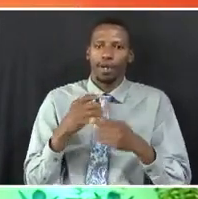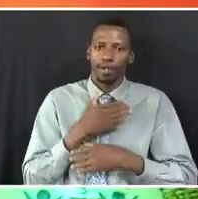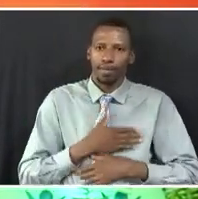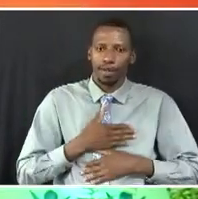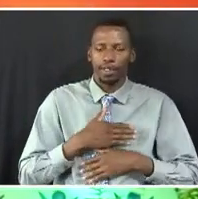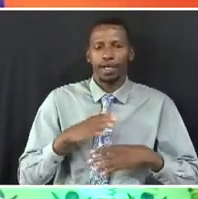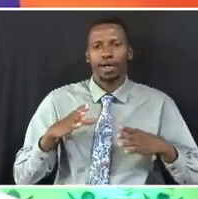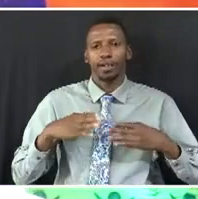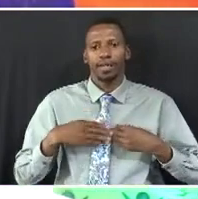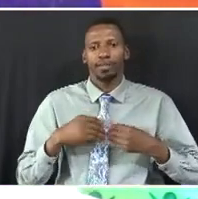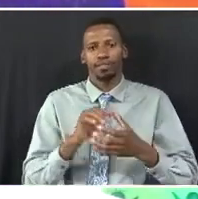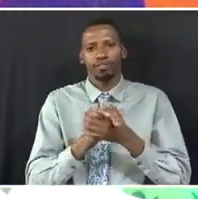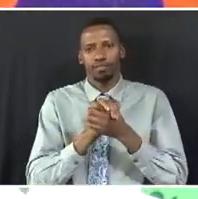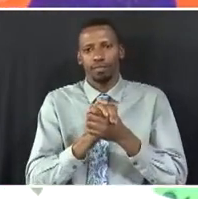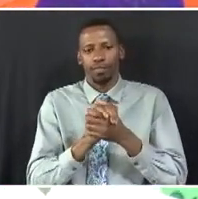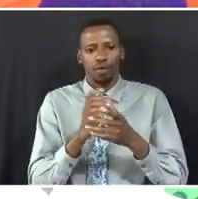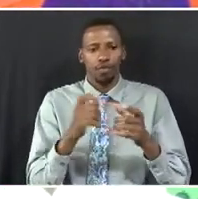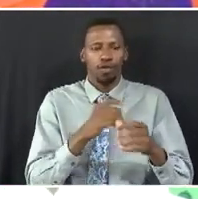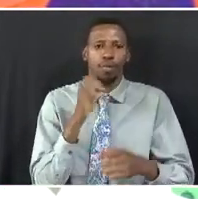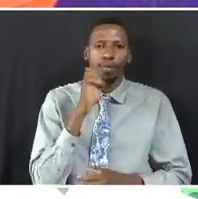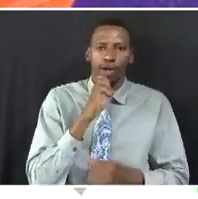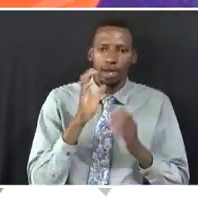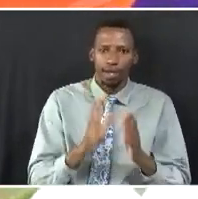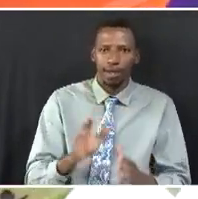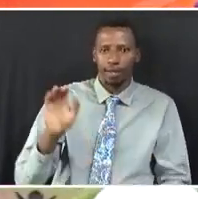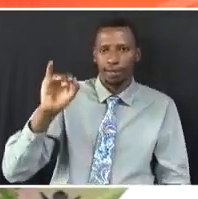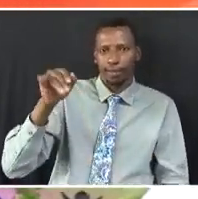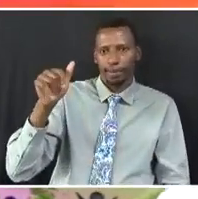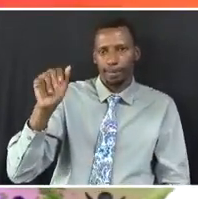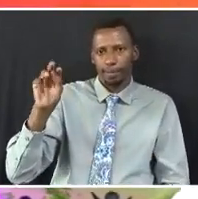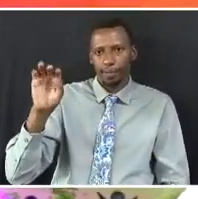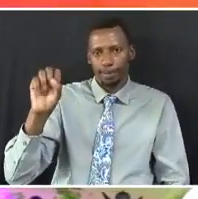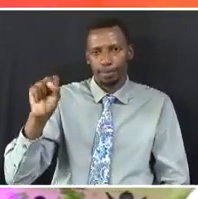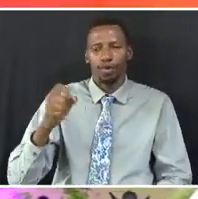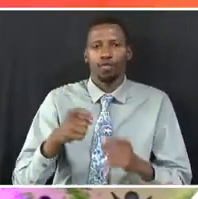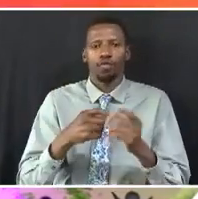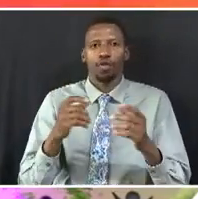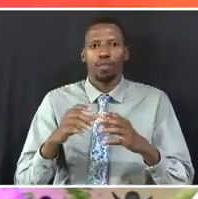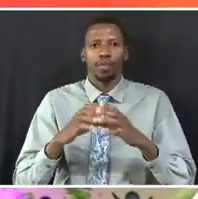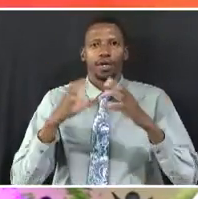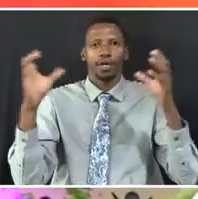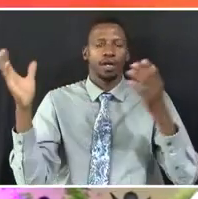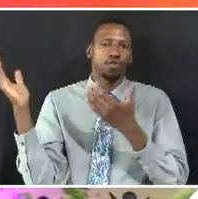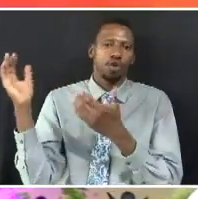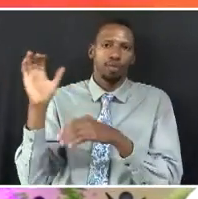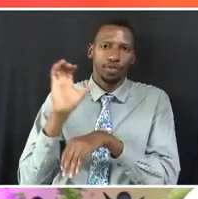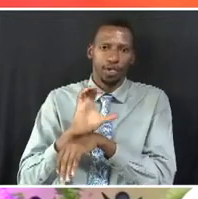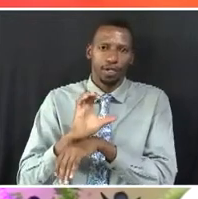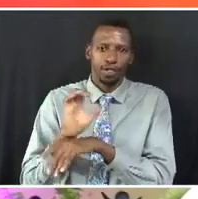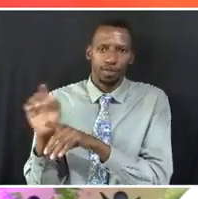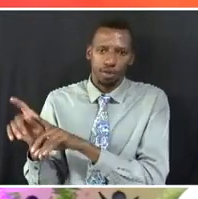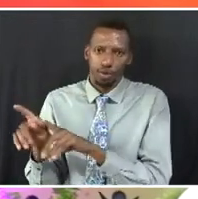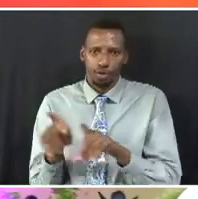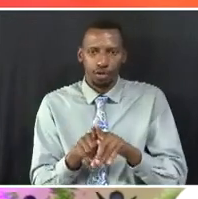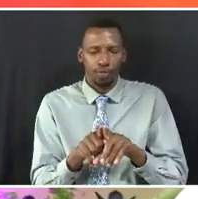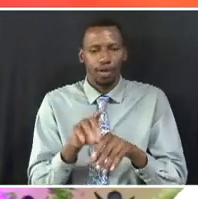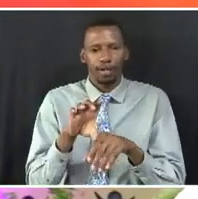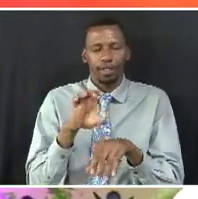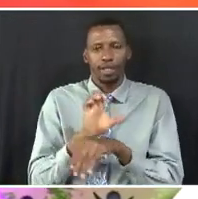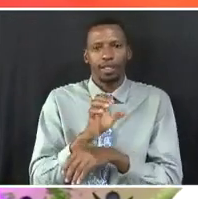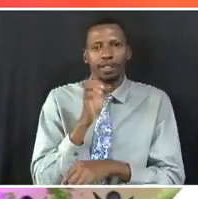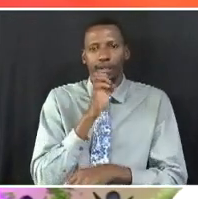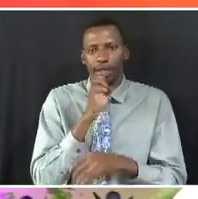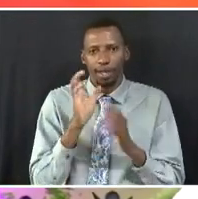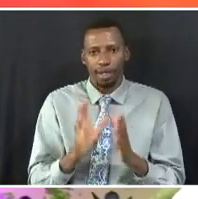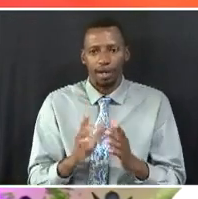greetings from Elder James Tai of Great Hope Church in Eldoret, and my church elder of